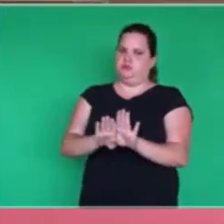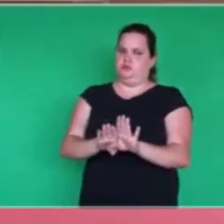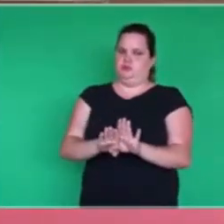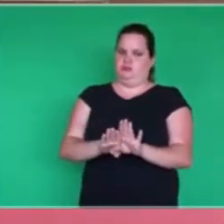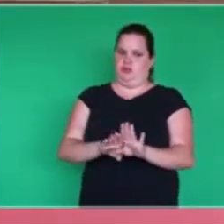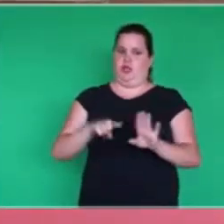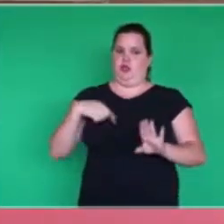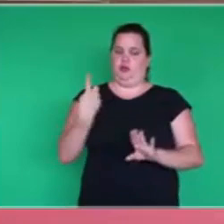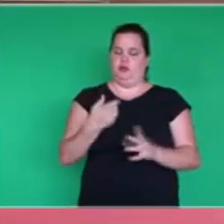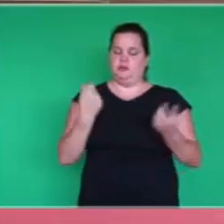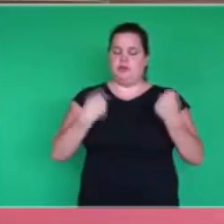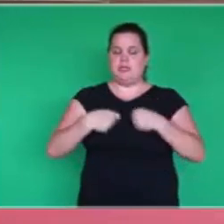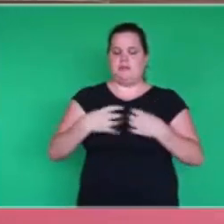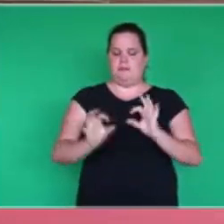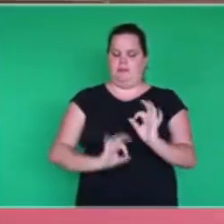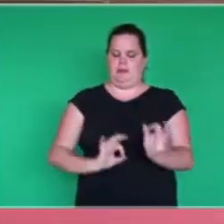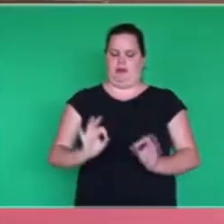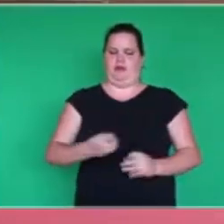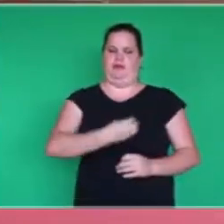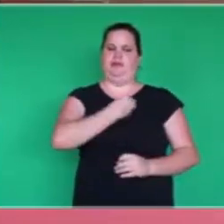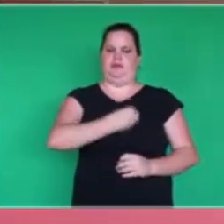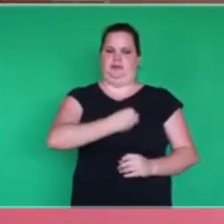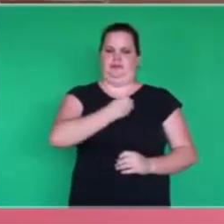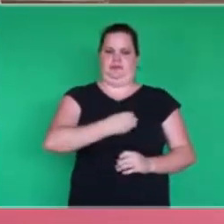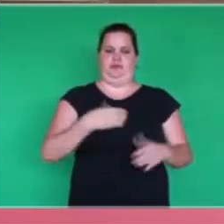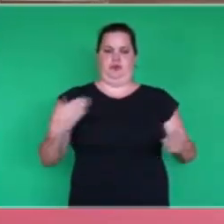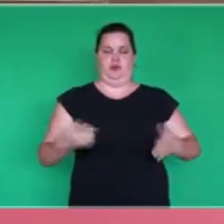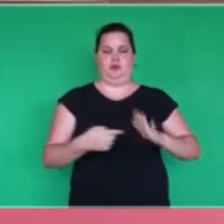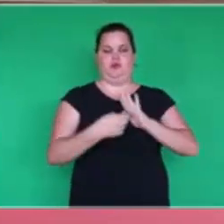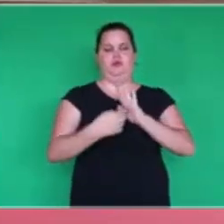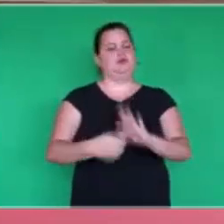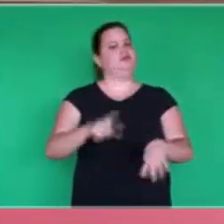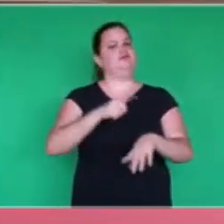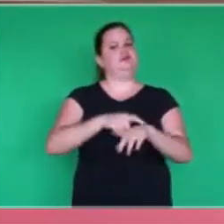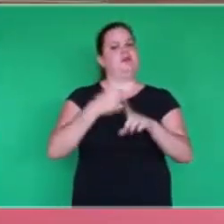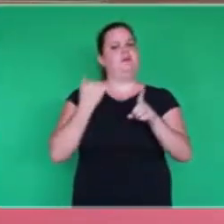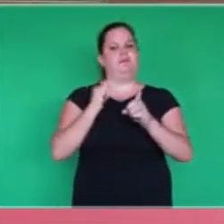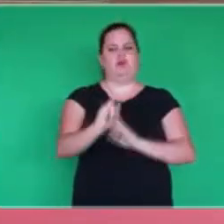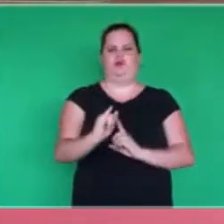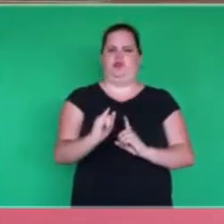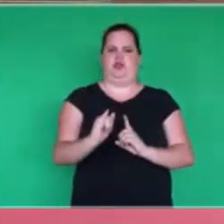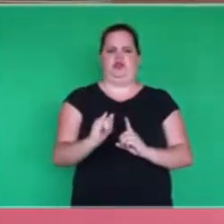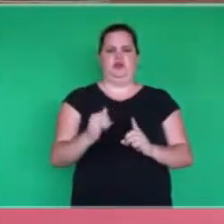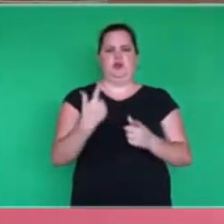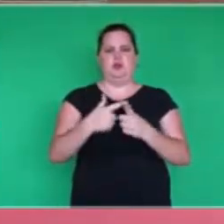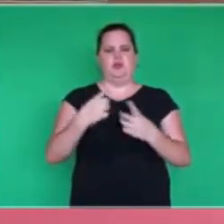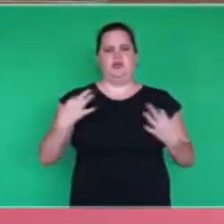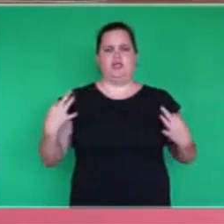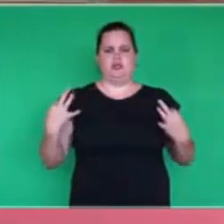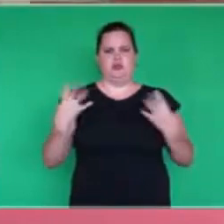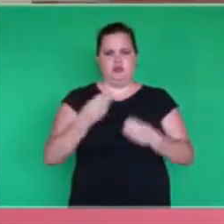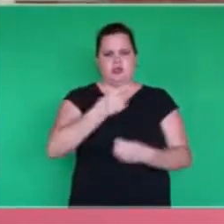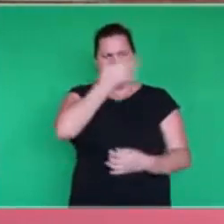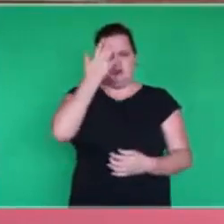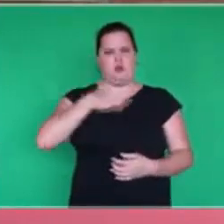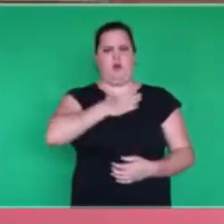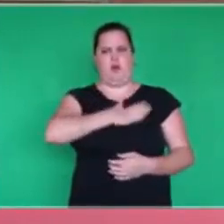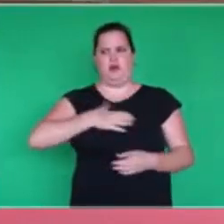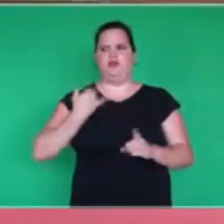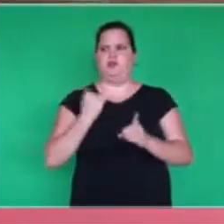the prophetic door, the door of grace, which is opened now, shall